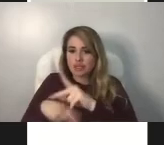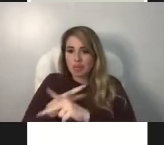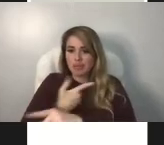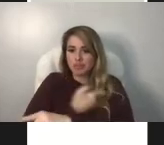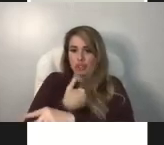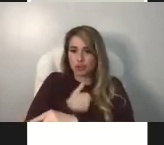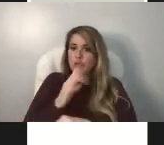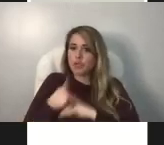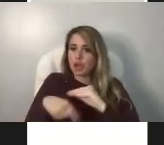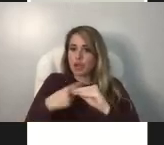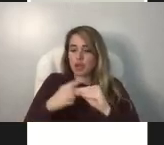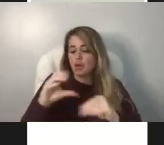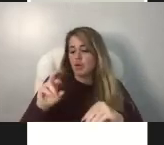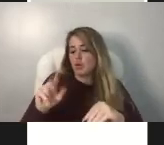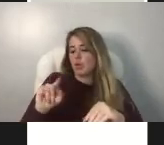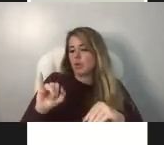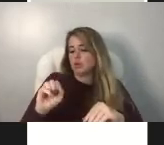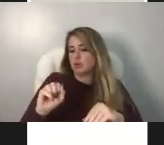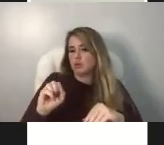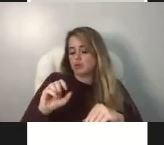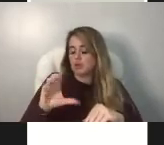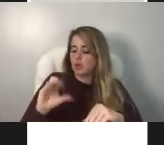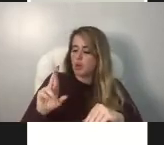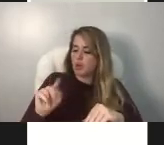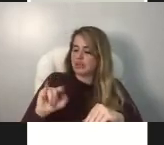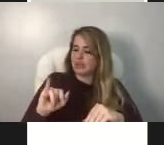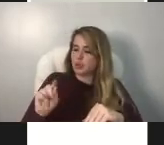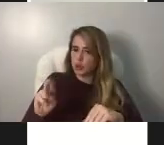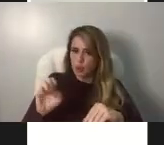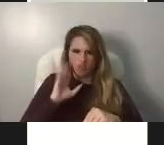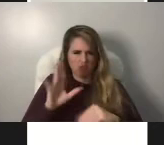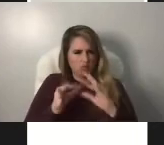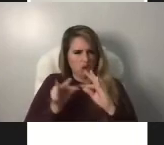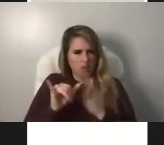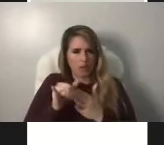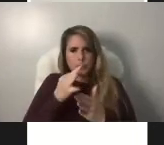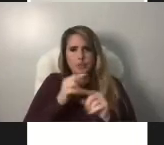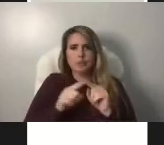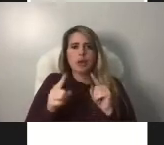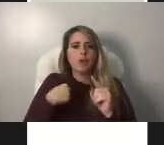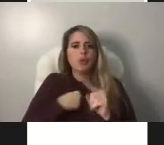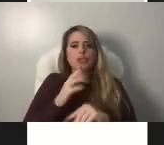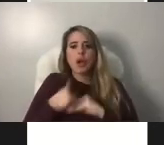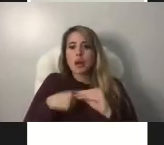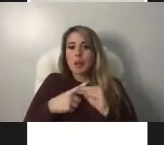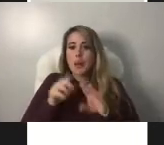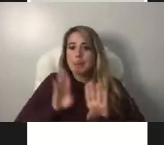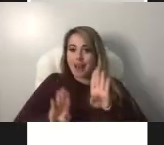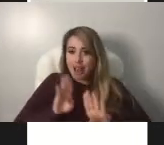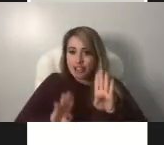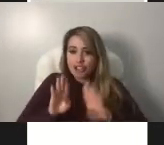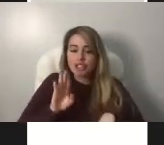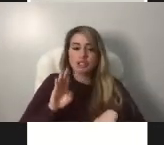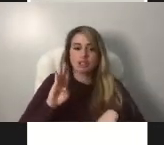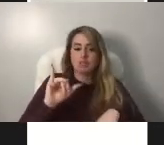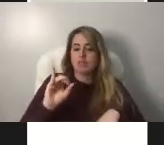about cortisone already in this discussion, which I'll talk about briefly. But really, when we're talking about things like biologics, we're